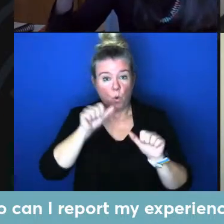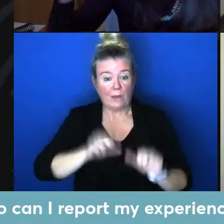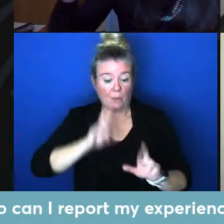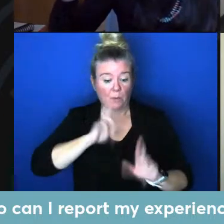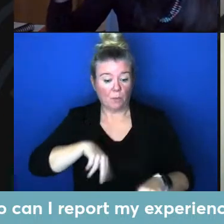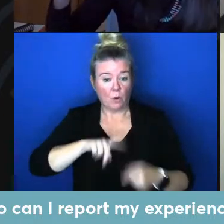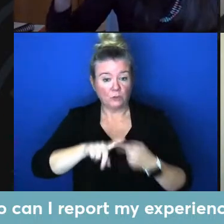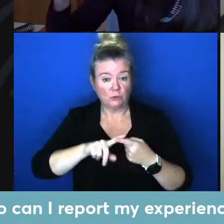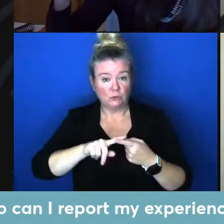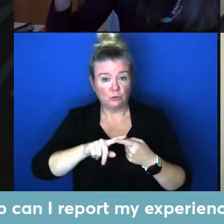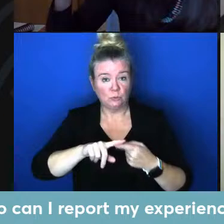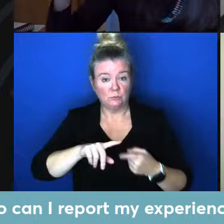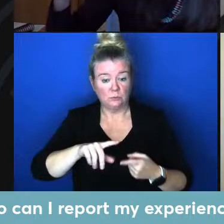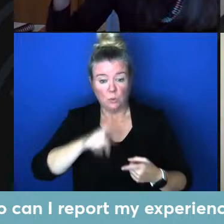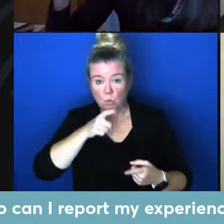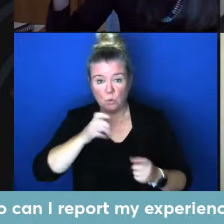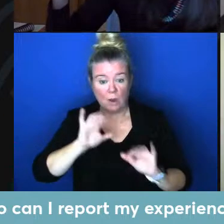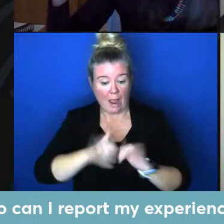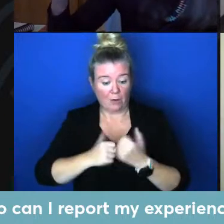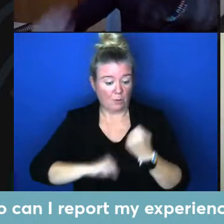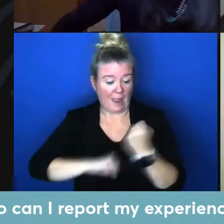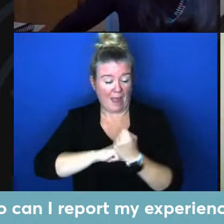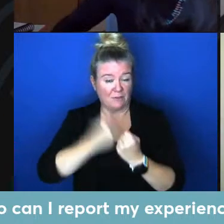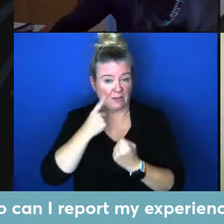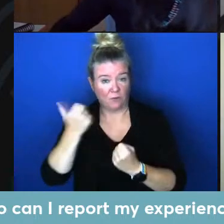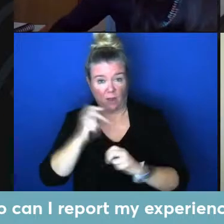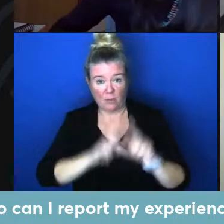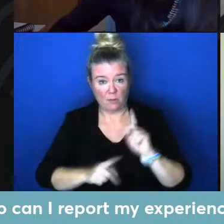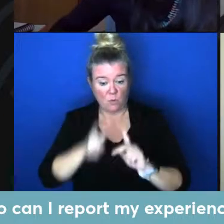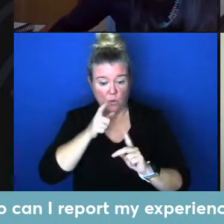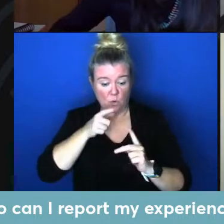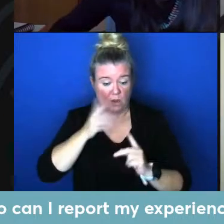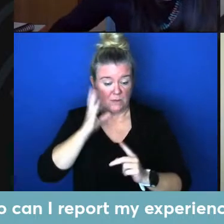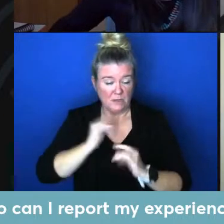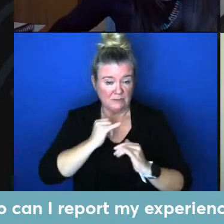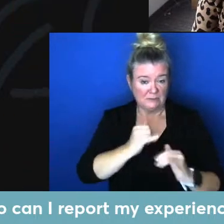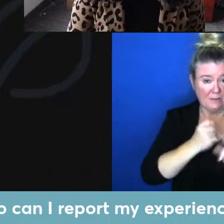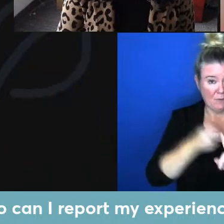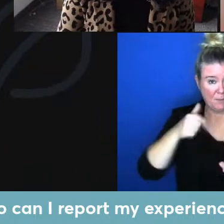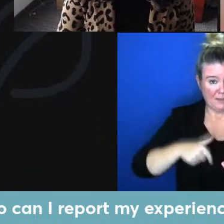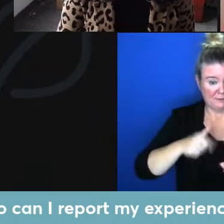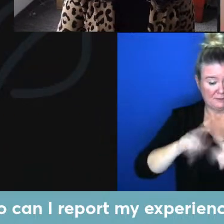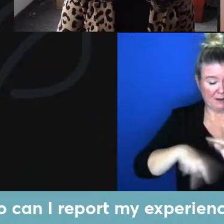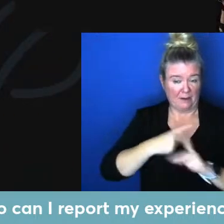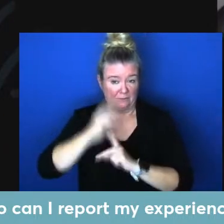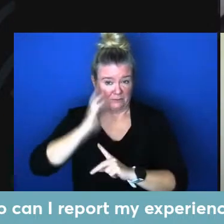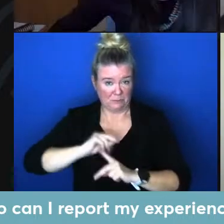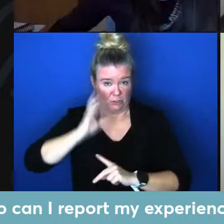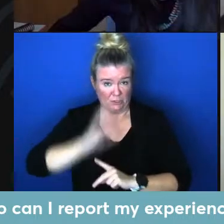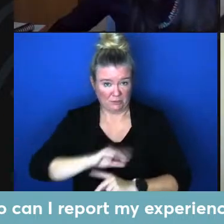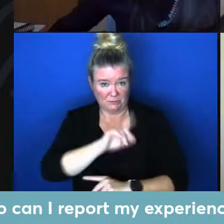to and how can we advocate for others to protect them from this?